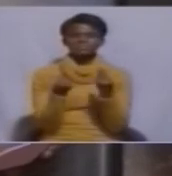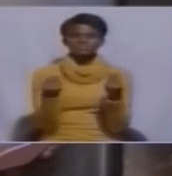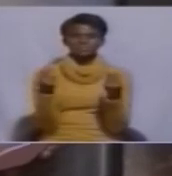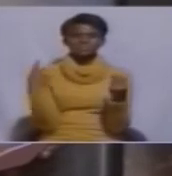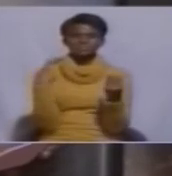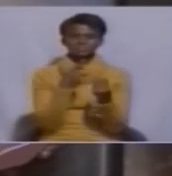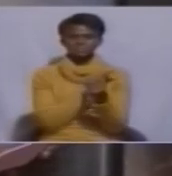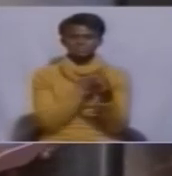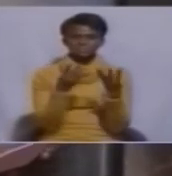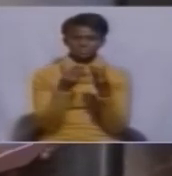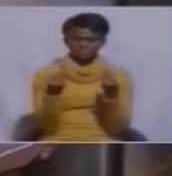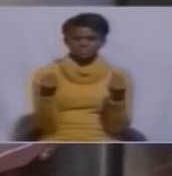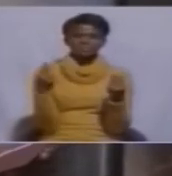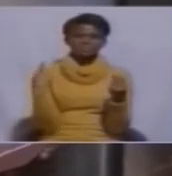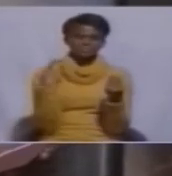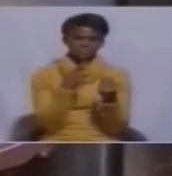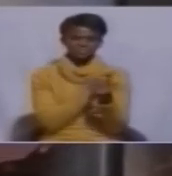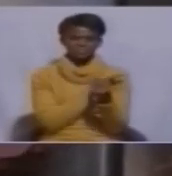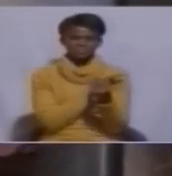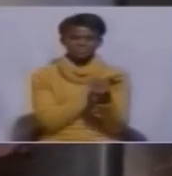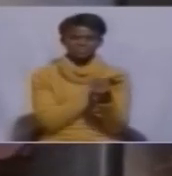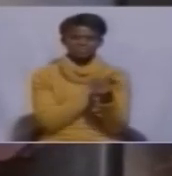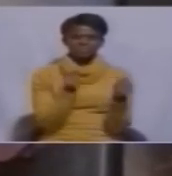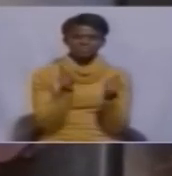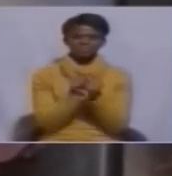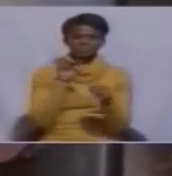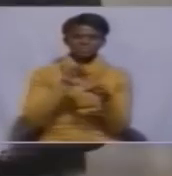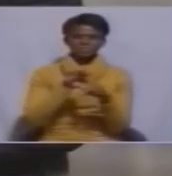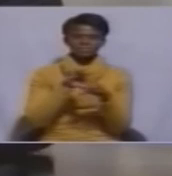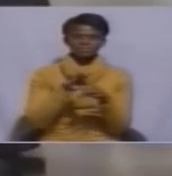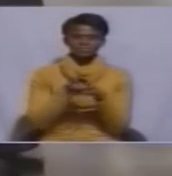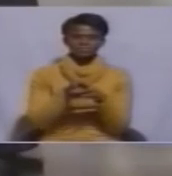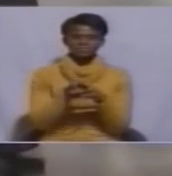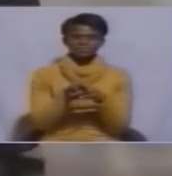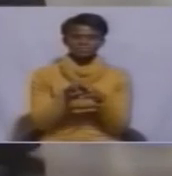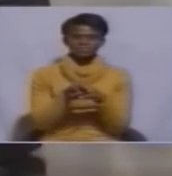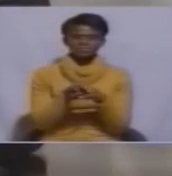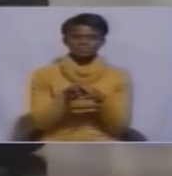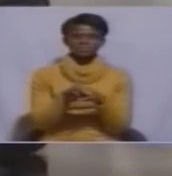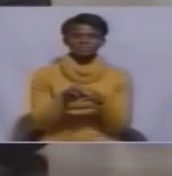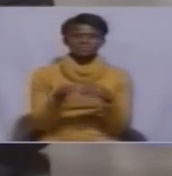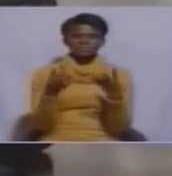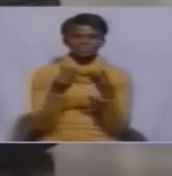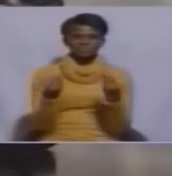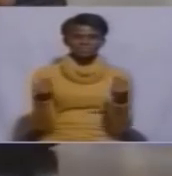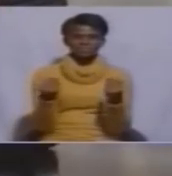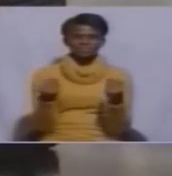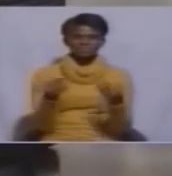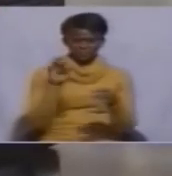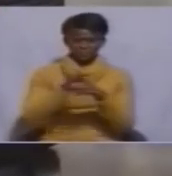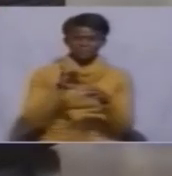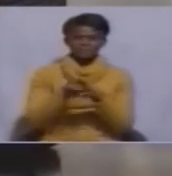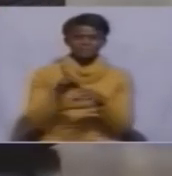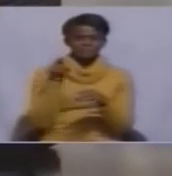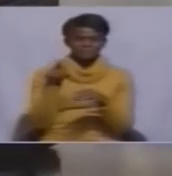Parliament, actually dissolve Parliament when in times of an election? Yes, the aspect of dissolving prior to the election, that one